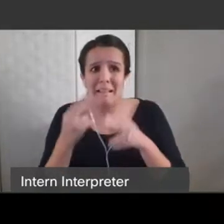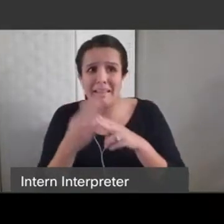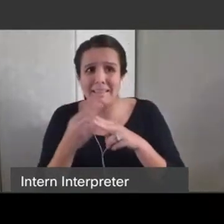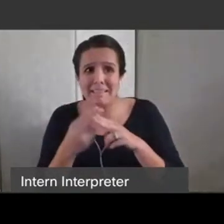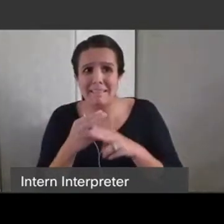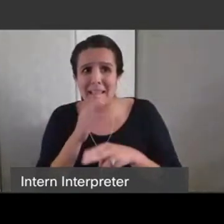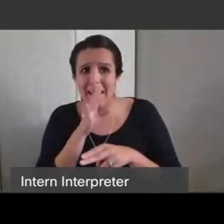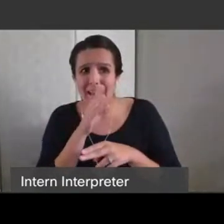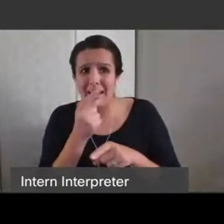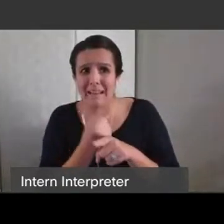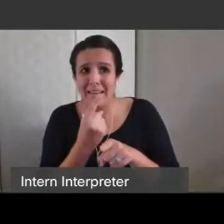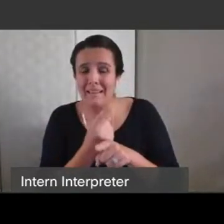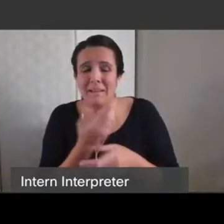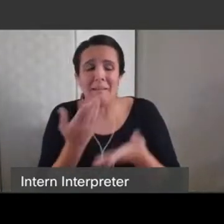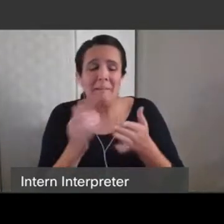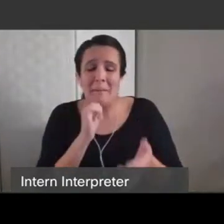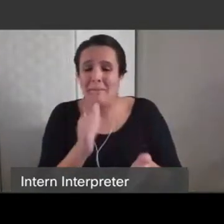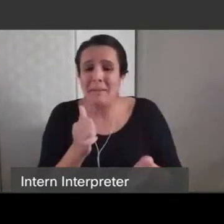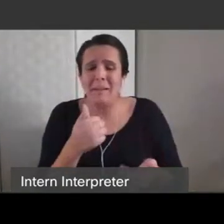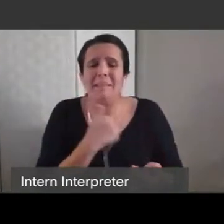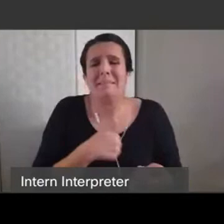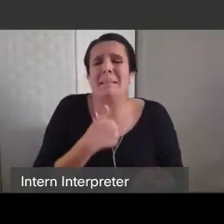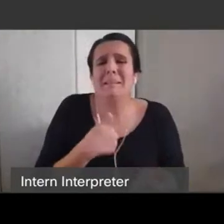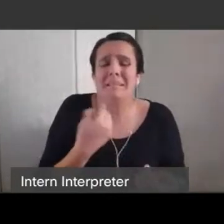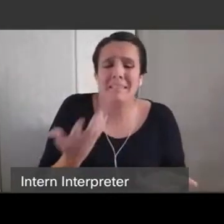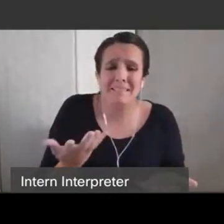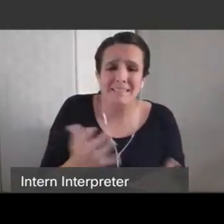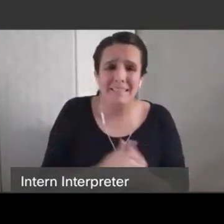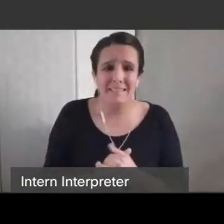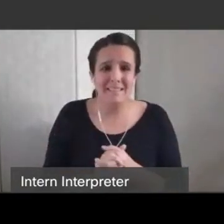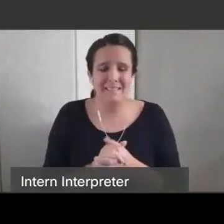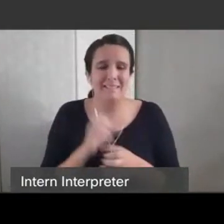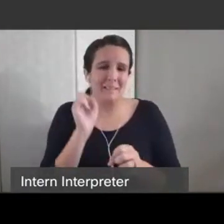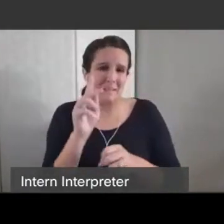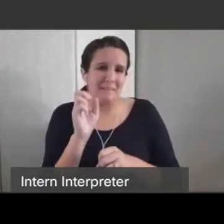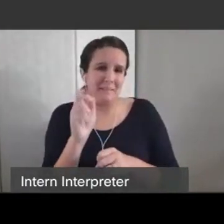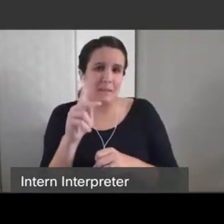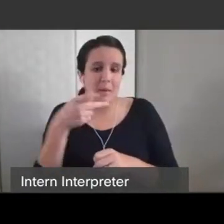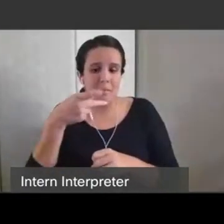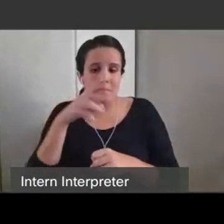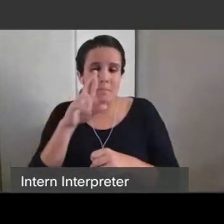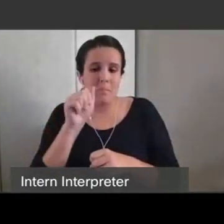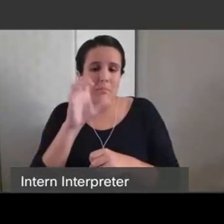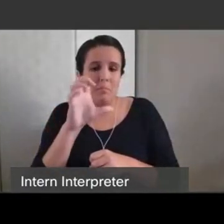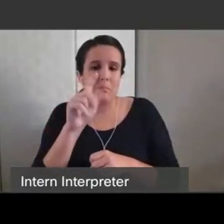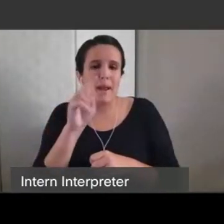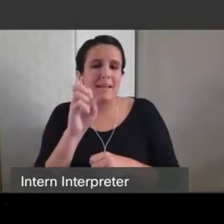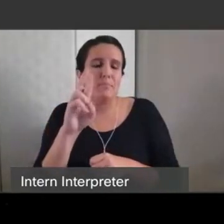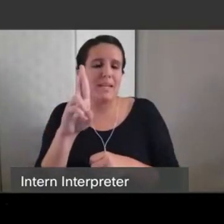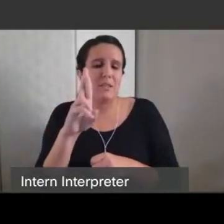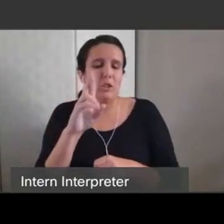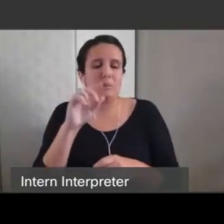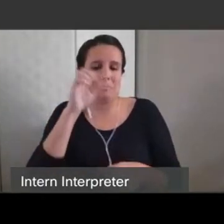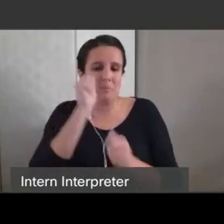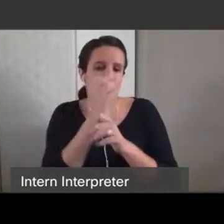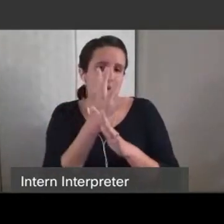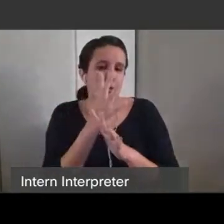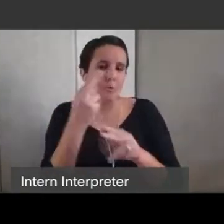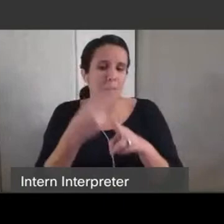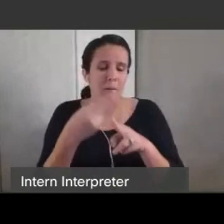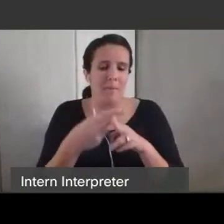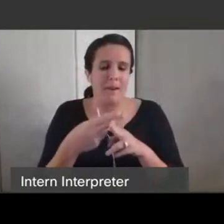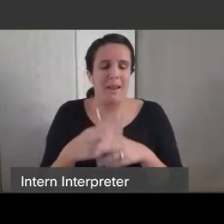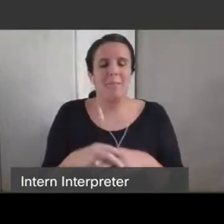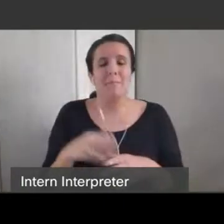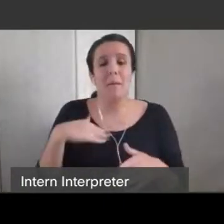right? Probably not. I can tell. I'm sorry. Okay. That's okay. It's Prachter. It's very German. All right. Thank you.